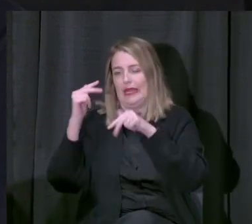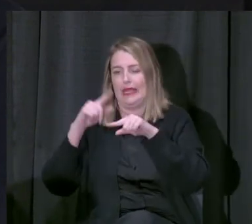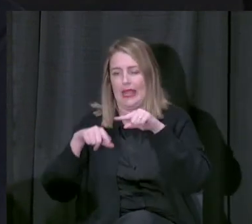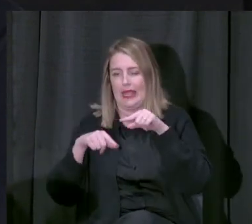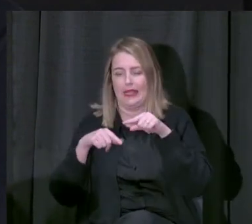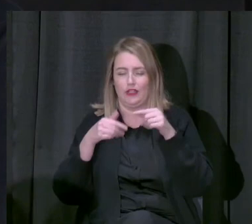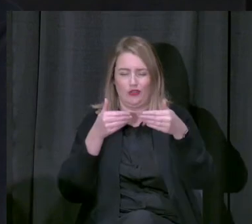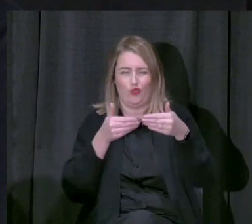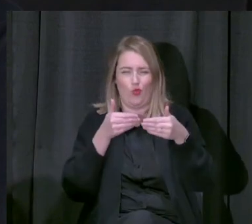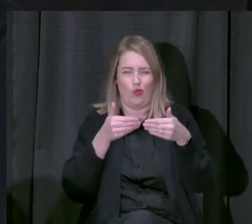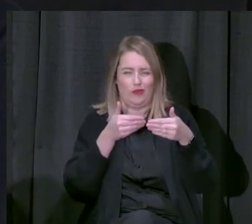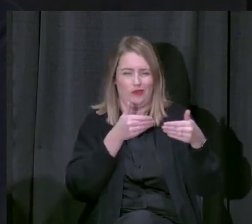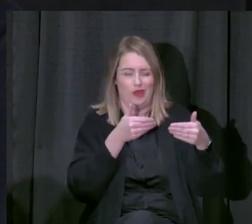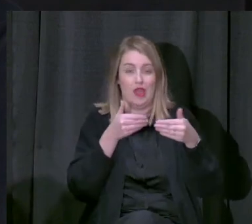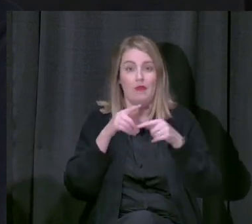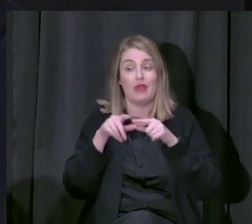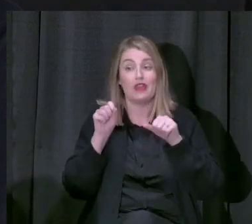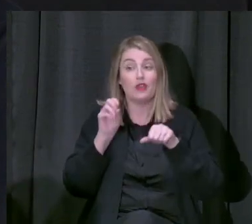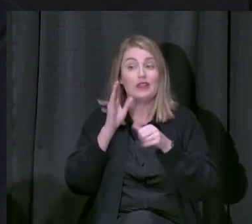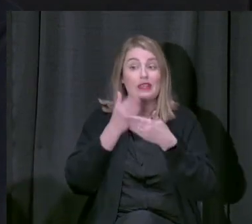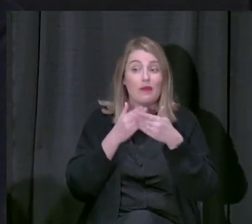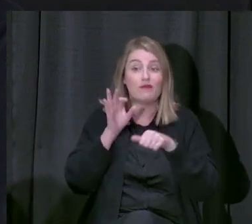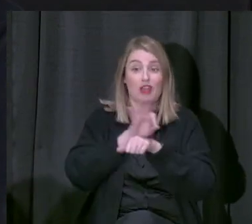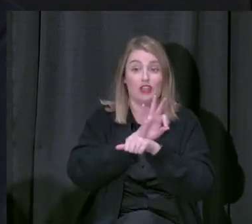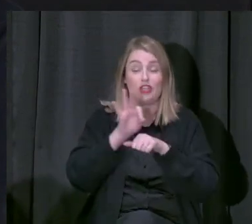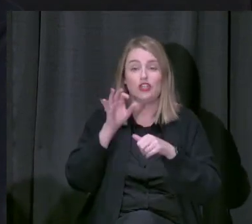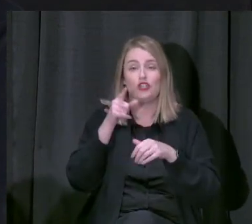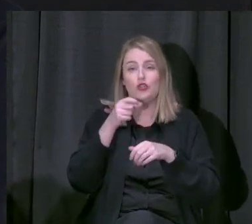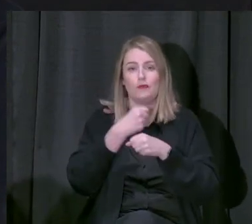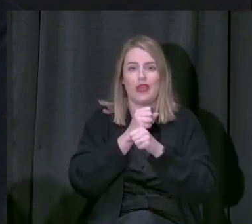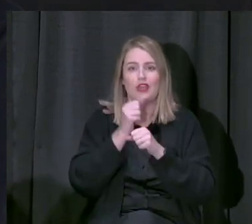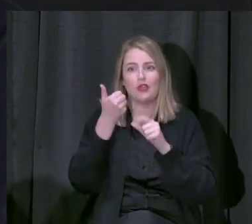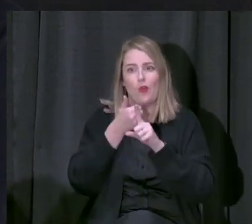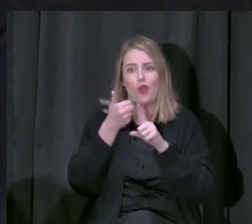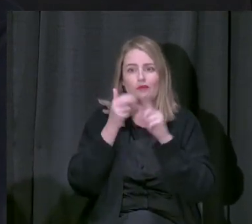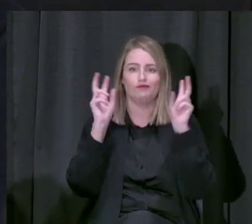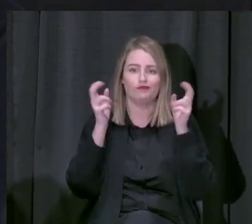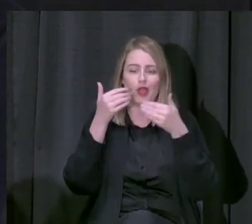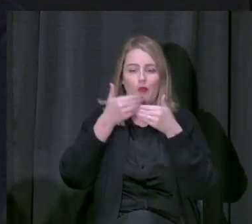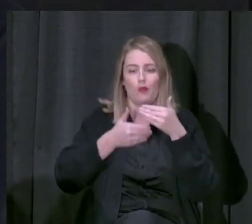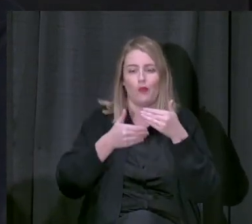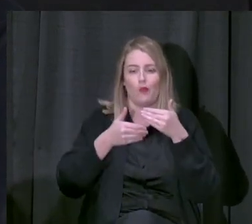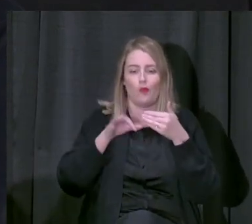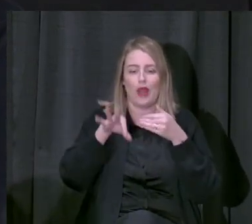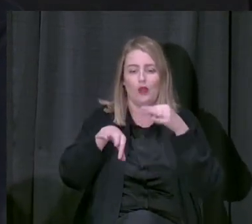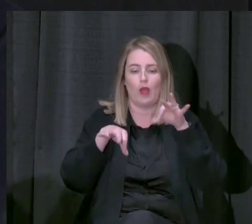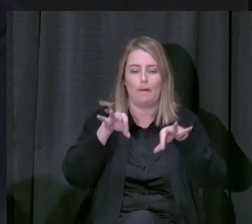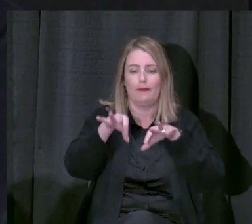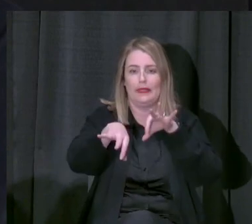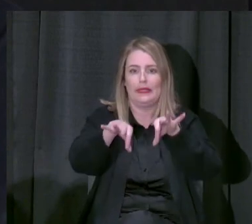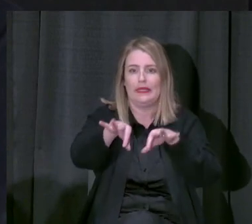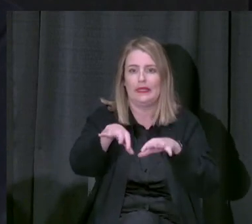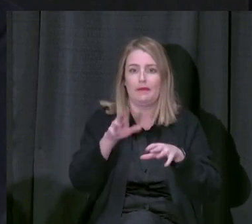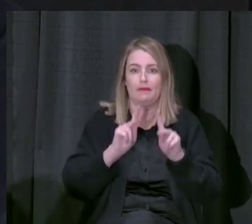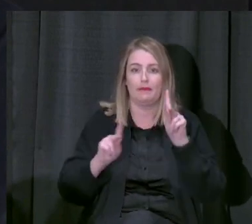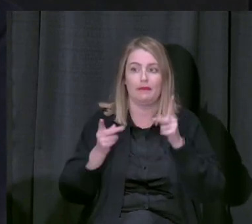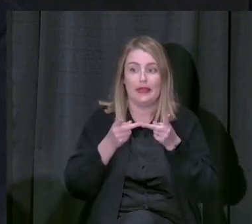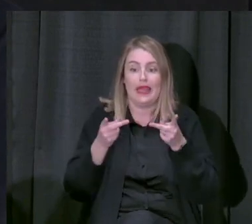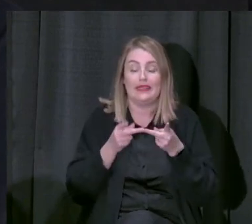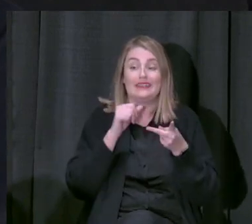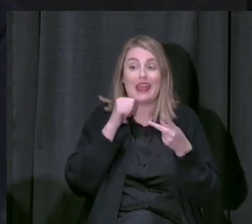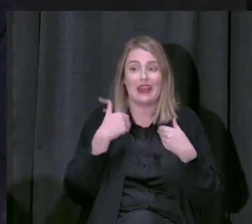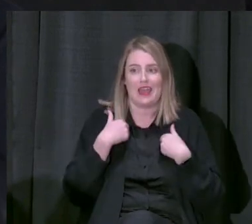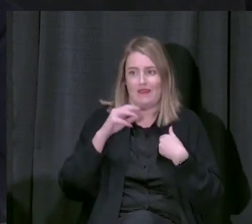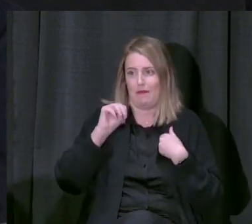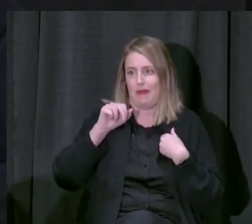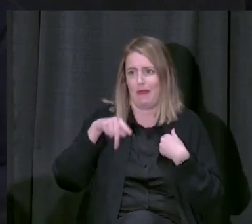can provide some functionality so you can create your own breadcrumbs, if you will, in places that aren't mapped, and that's super valuable. So